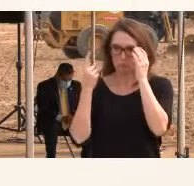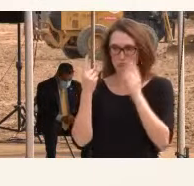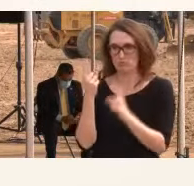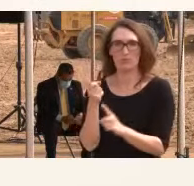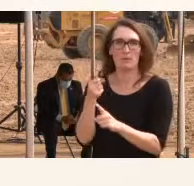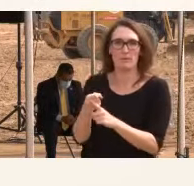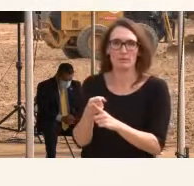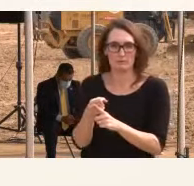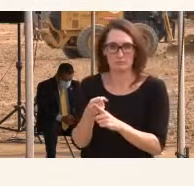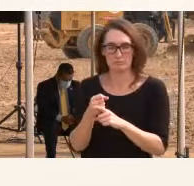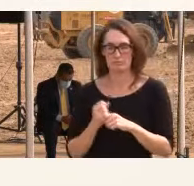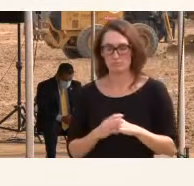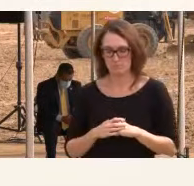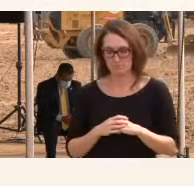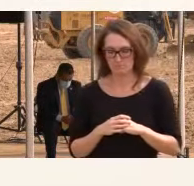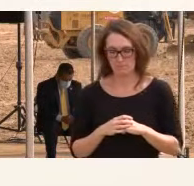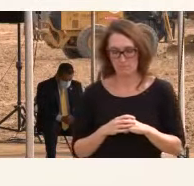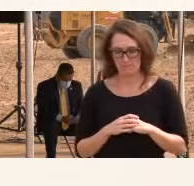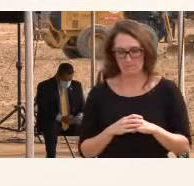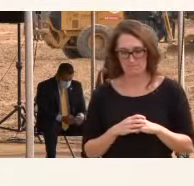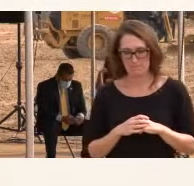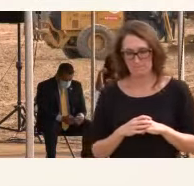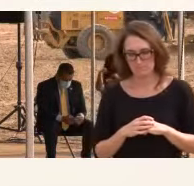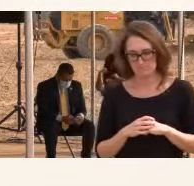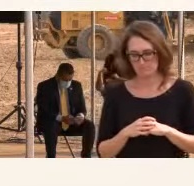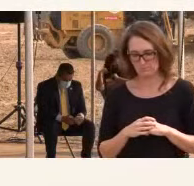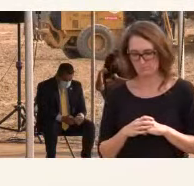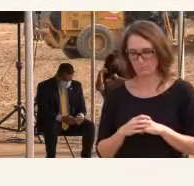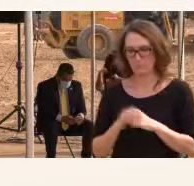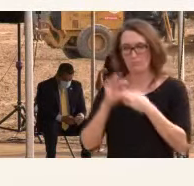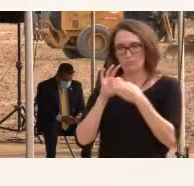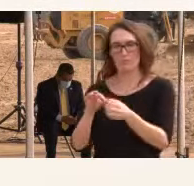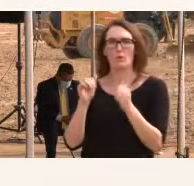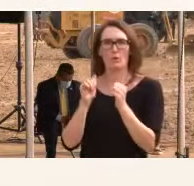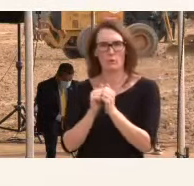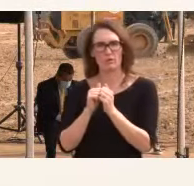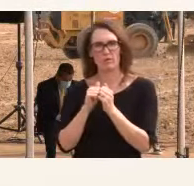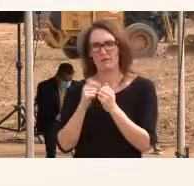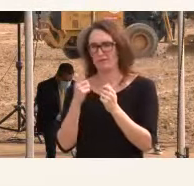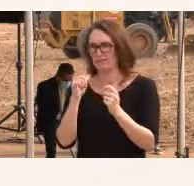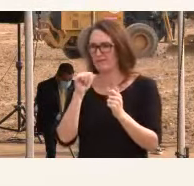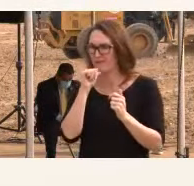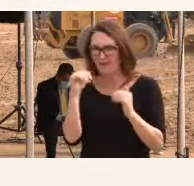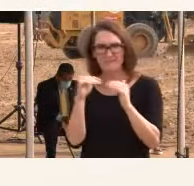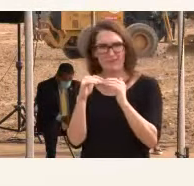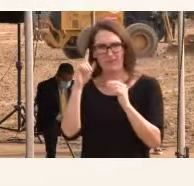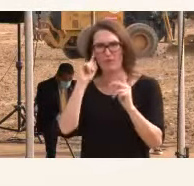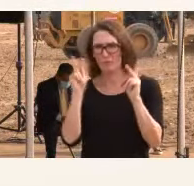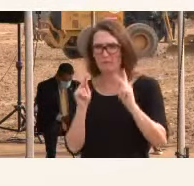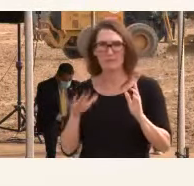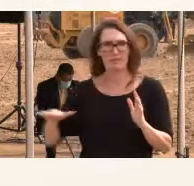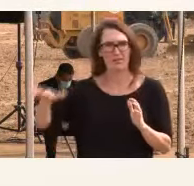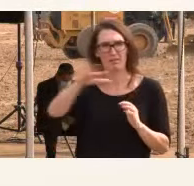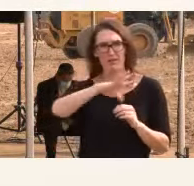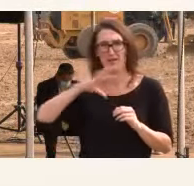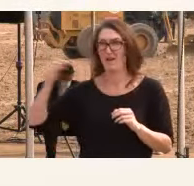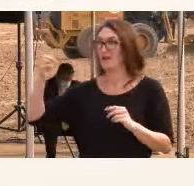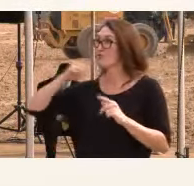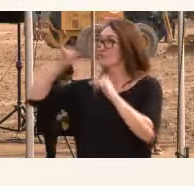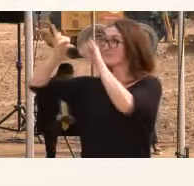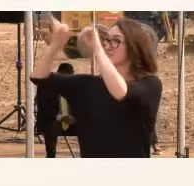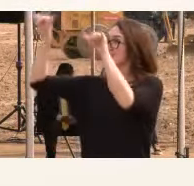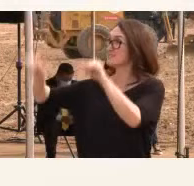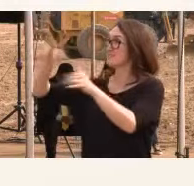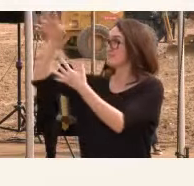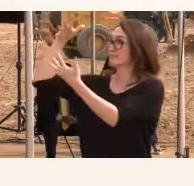impacts that has occurred as it relates to social injustice and the systemic racism that has been,